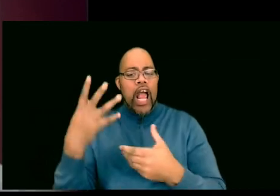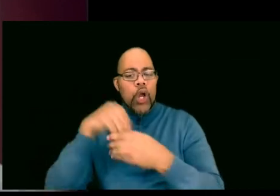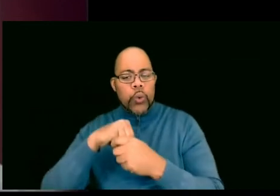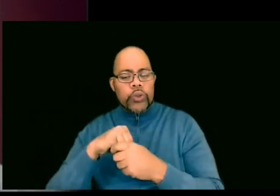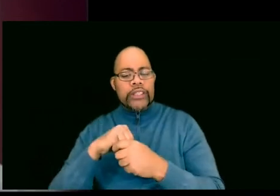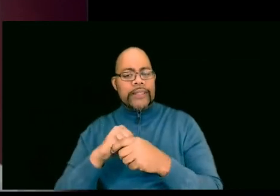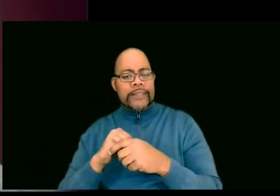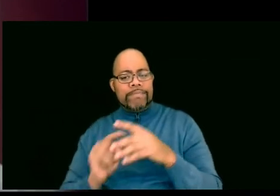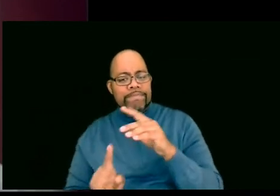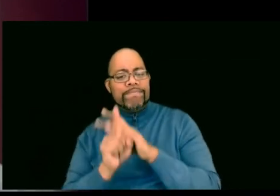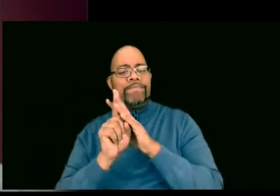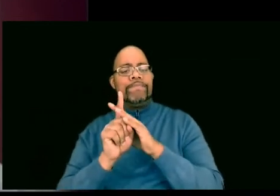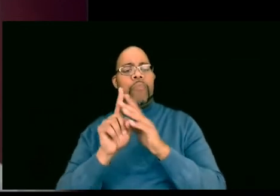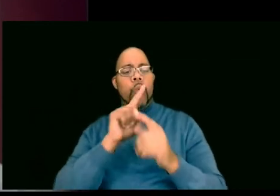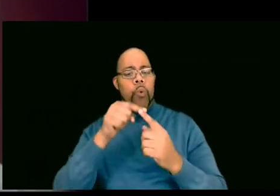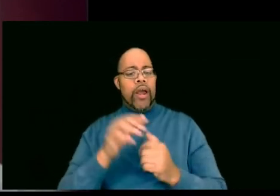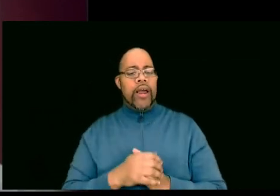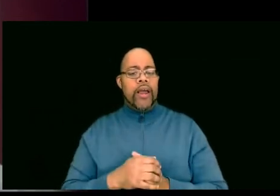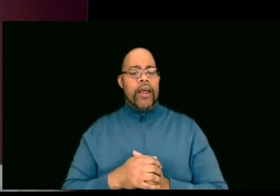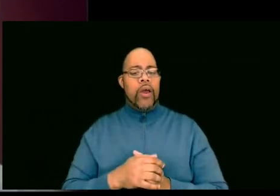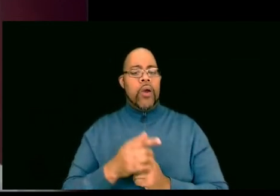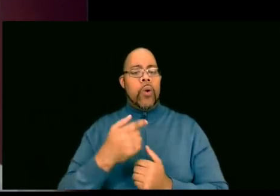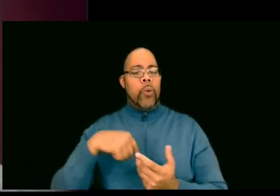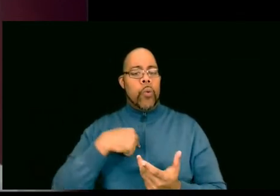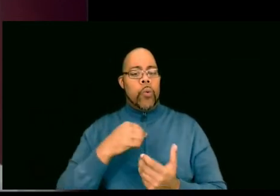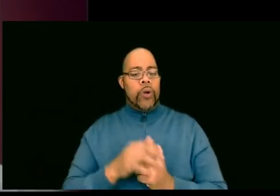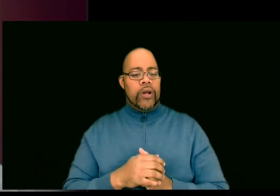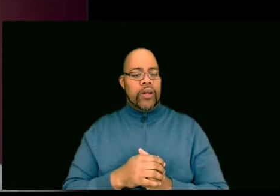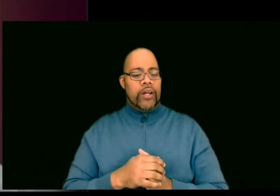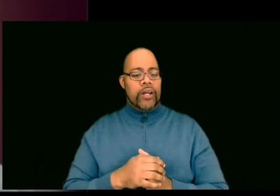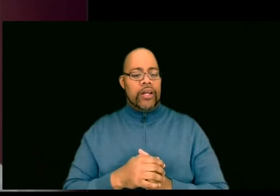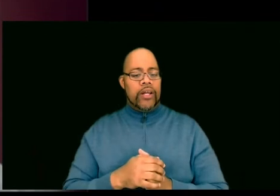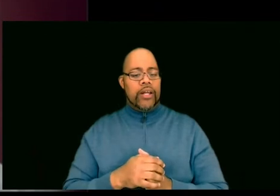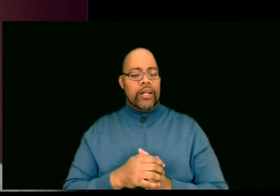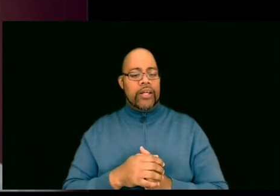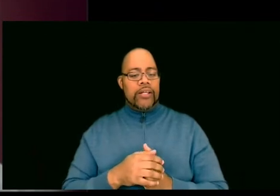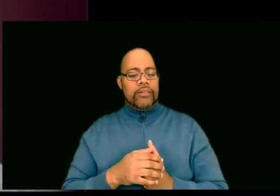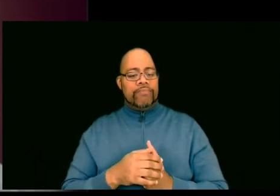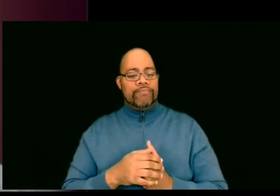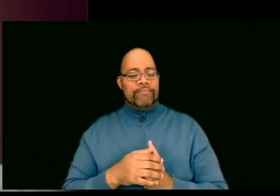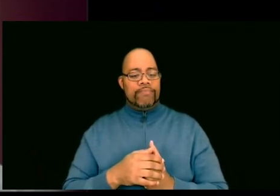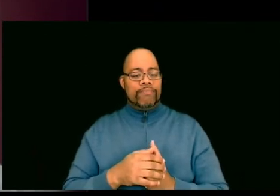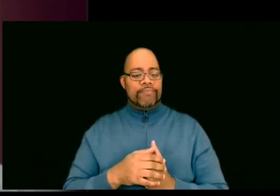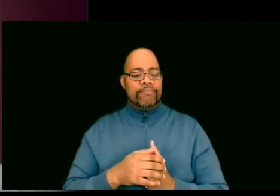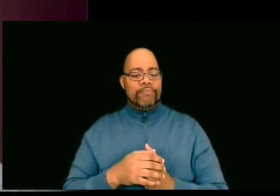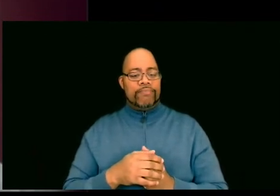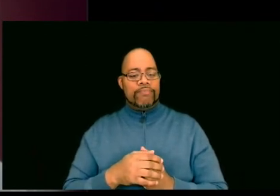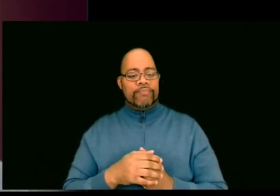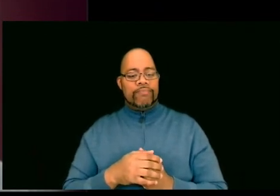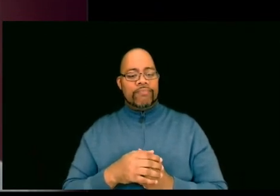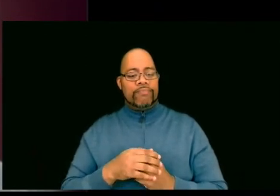and inclusion coming in when we were adverse political,